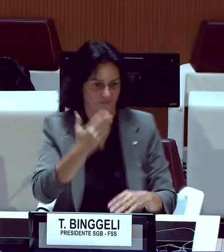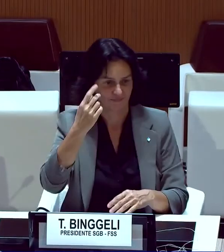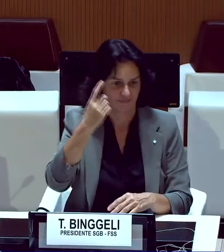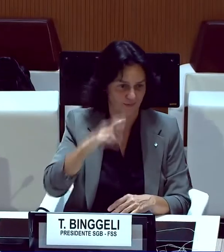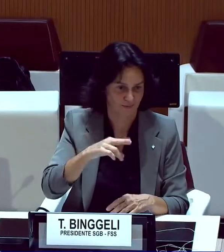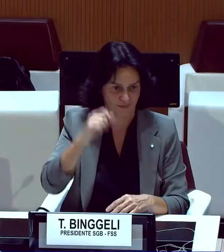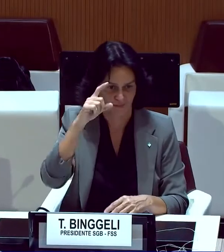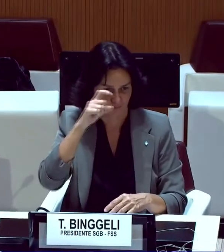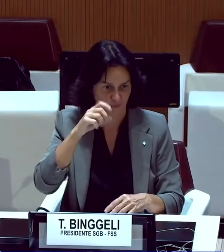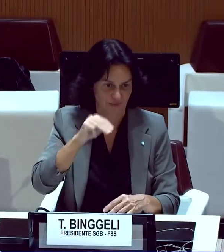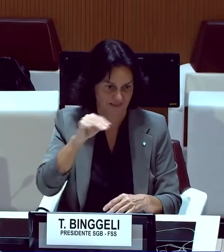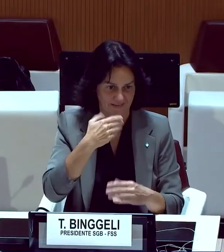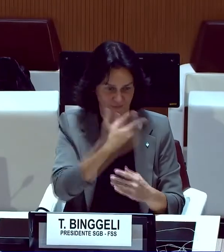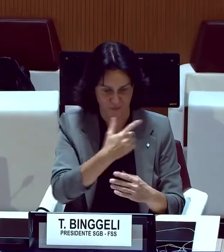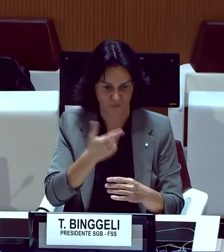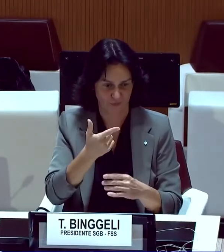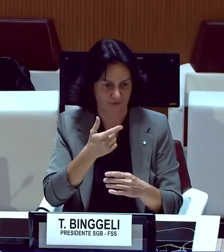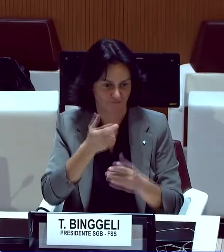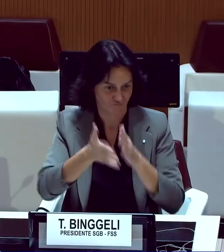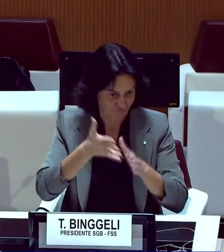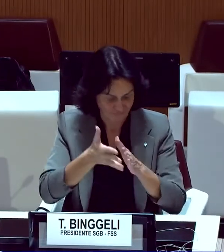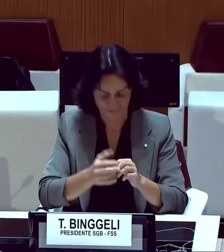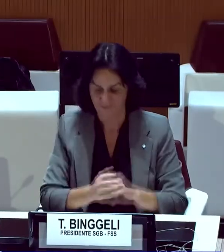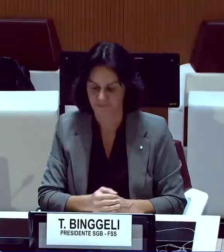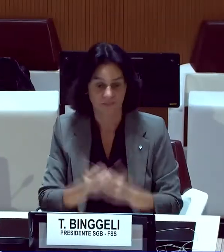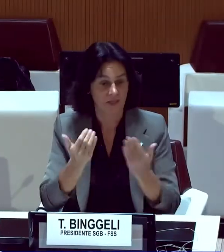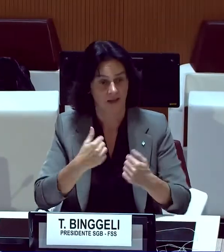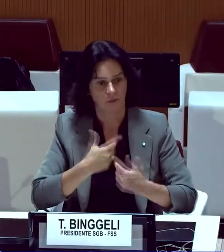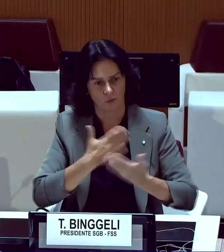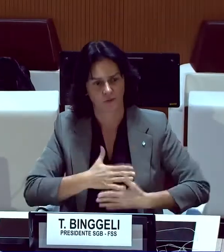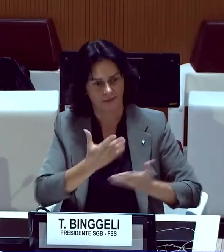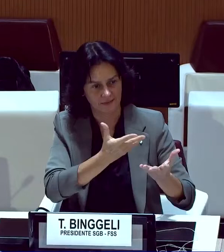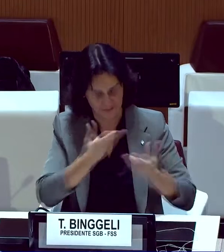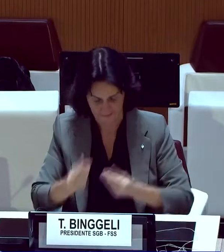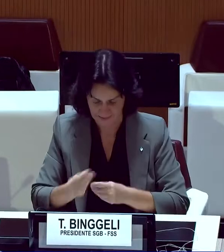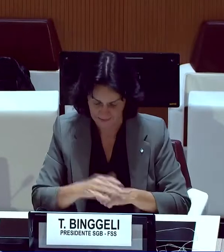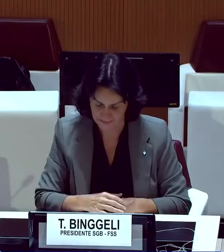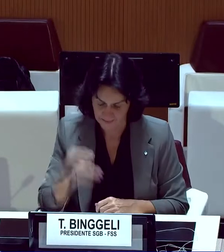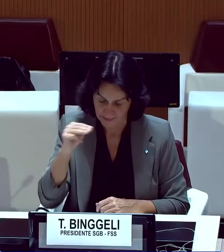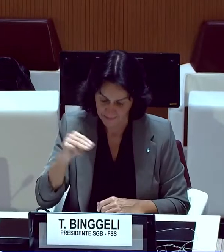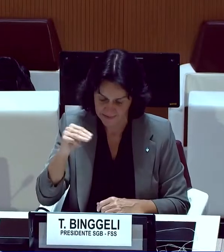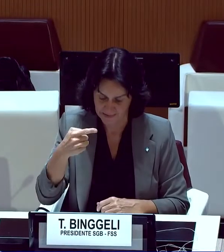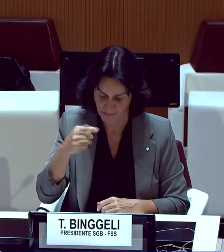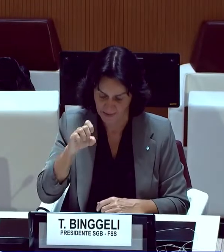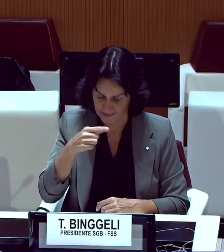Thank you very much, President Dr. Murray, for your inspiring presentation.